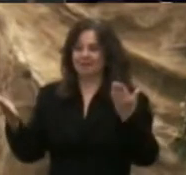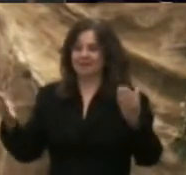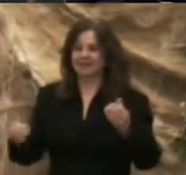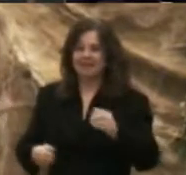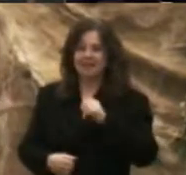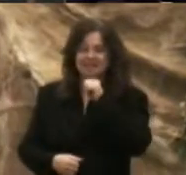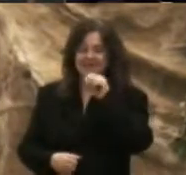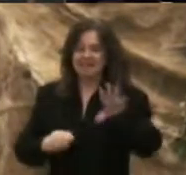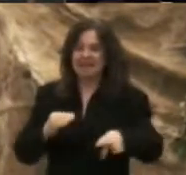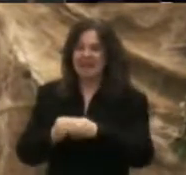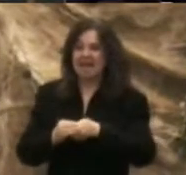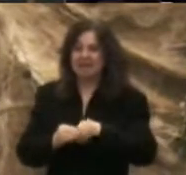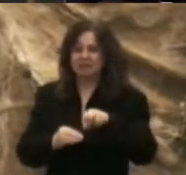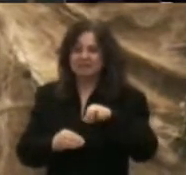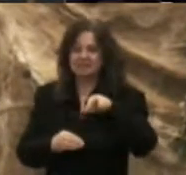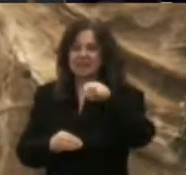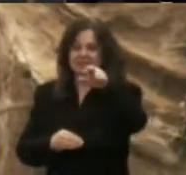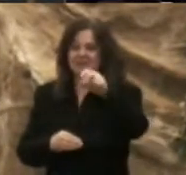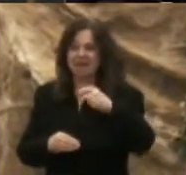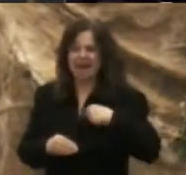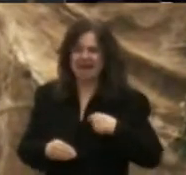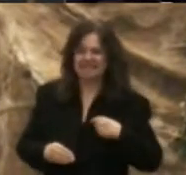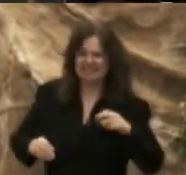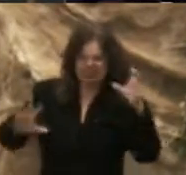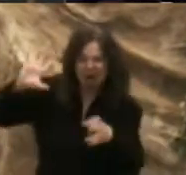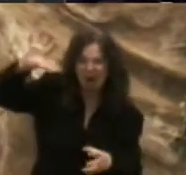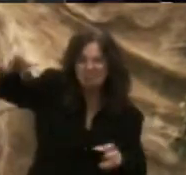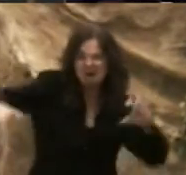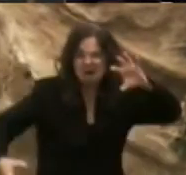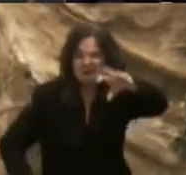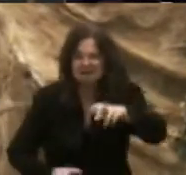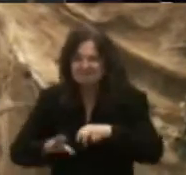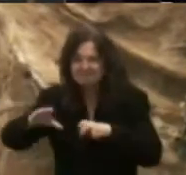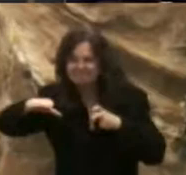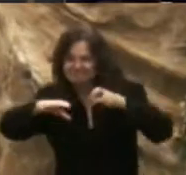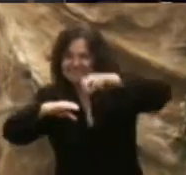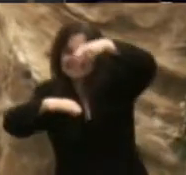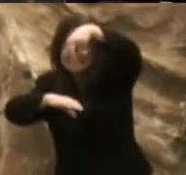this year, so I made my own way to get up here.